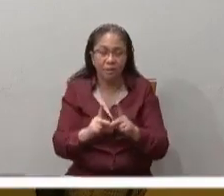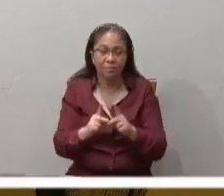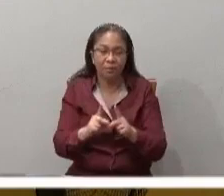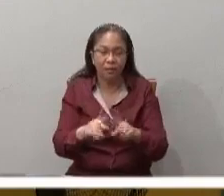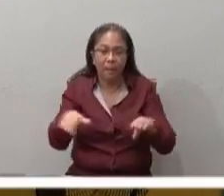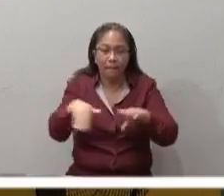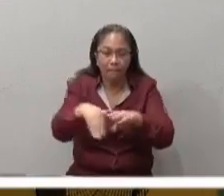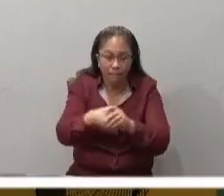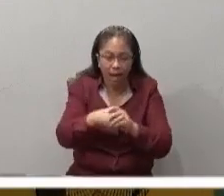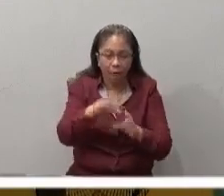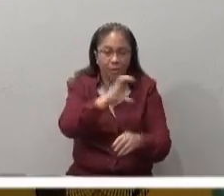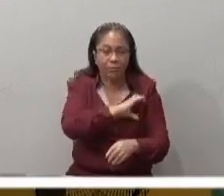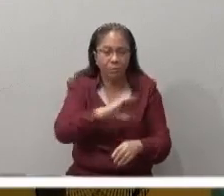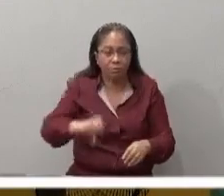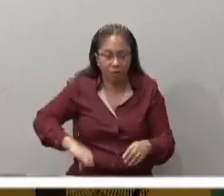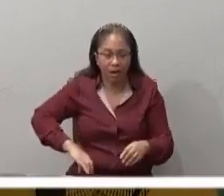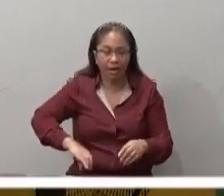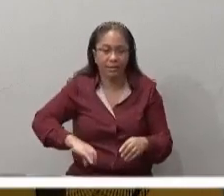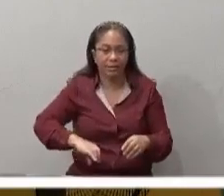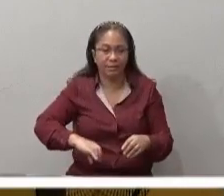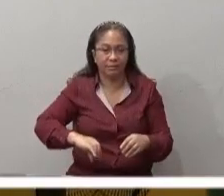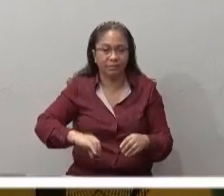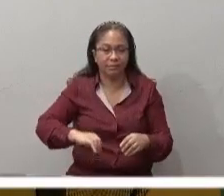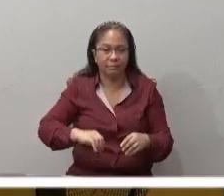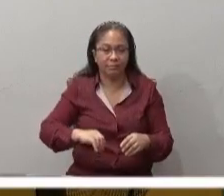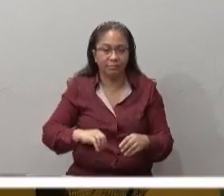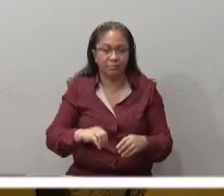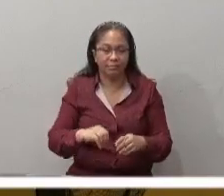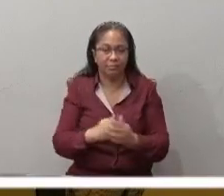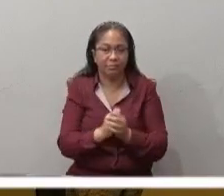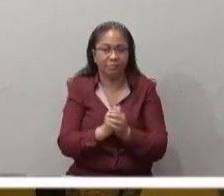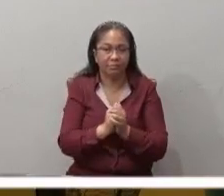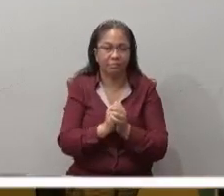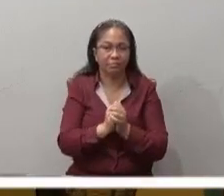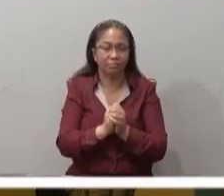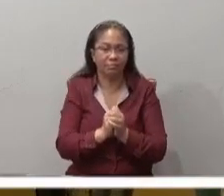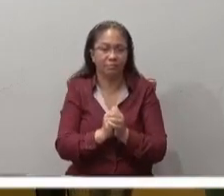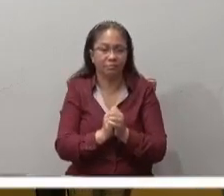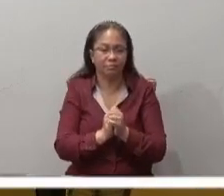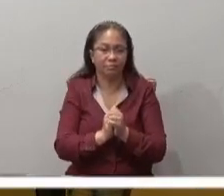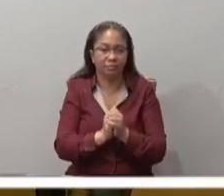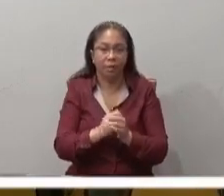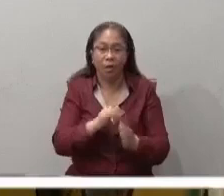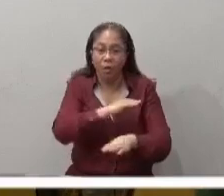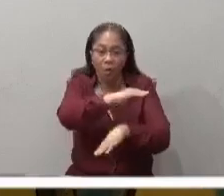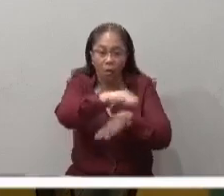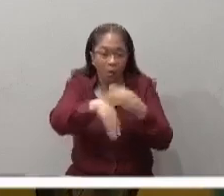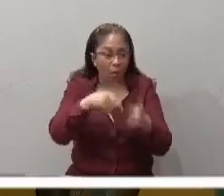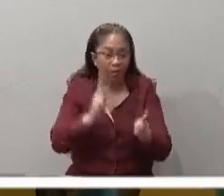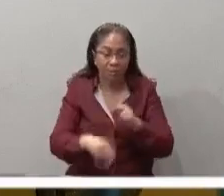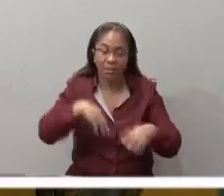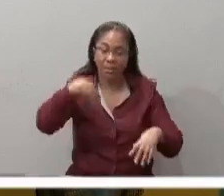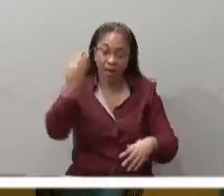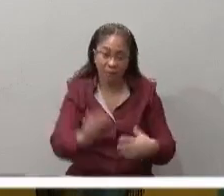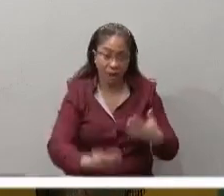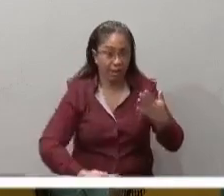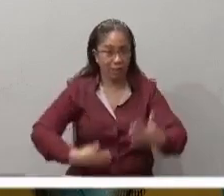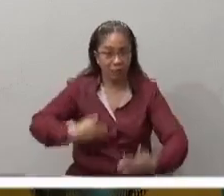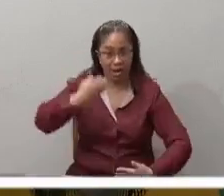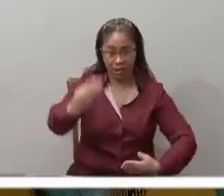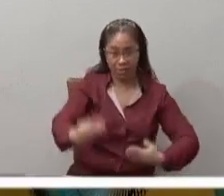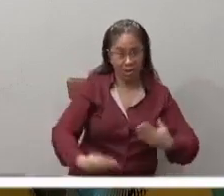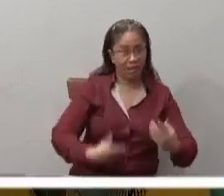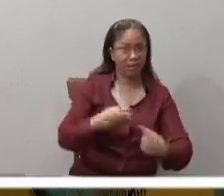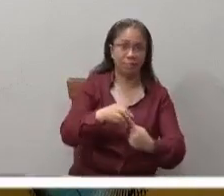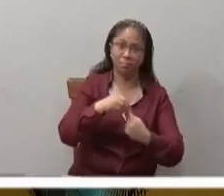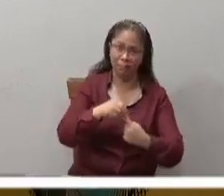himself sees himself as the bridegroom, marrying the bride, and sees the people as all being invited. To